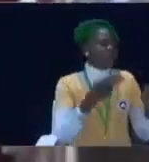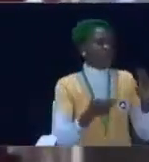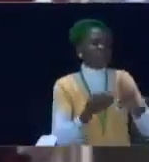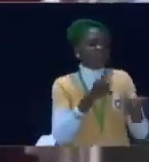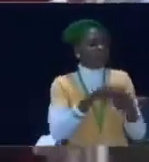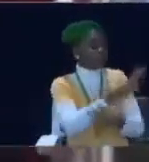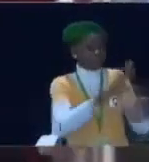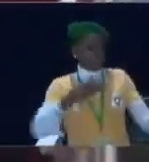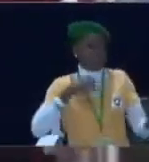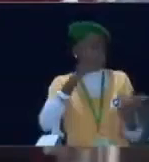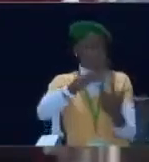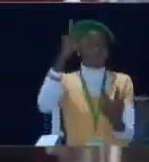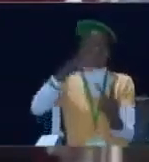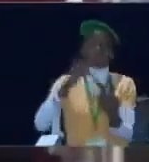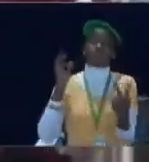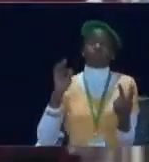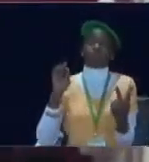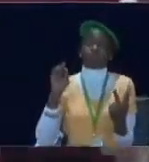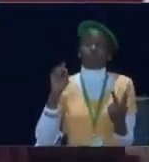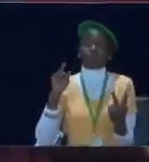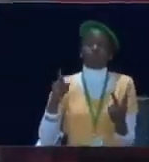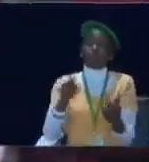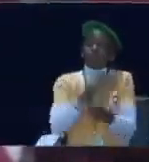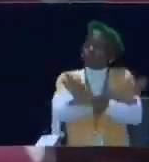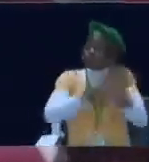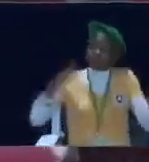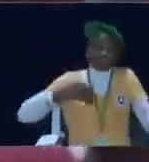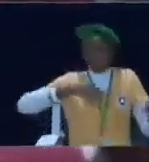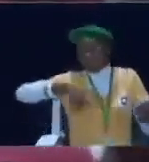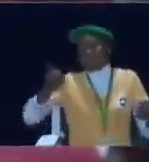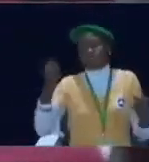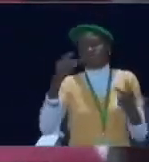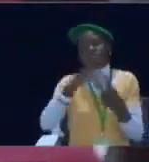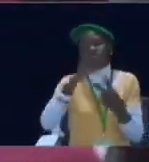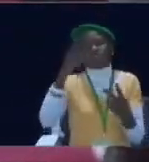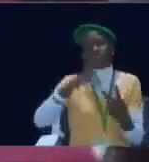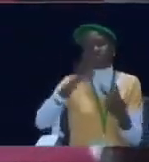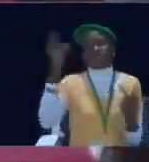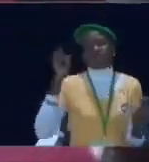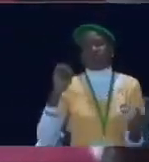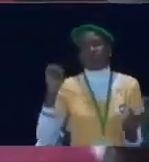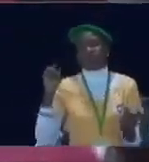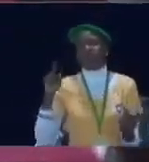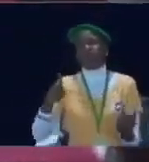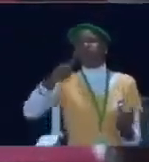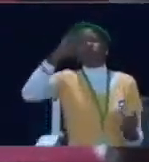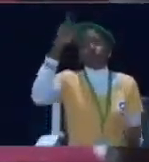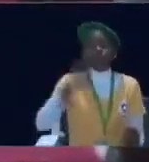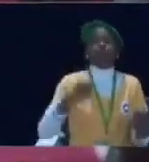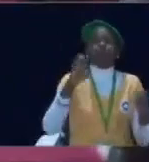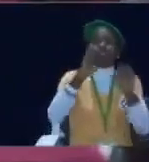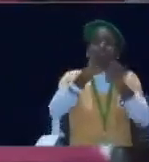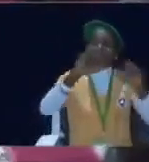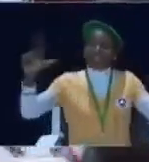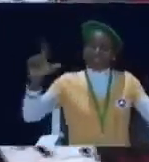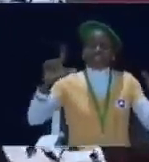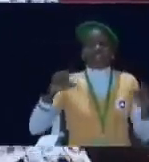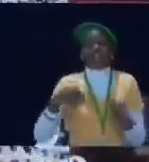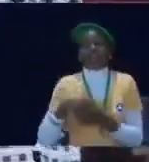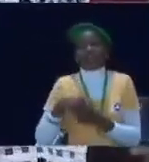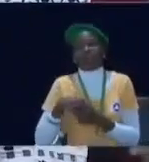have a choice. You don't have a choice. You must enlarge.